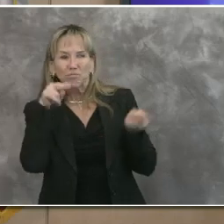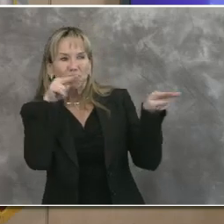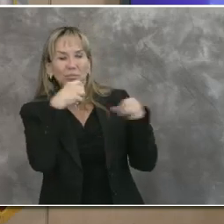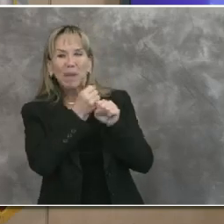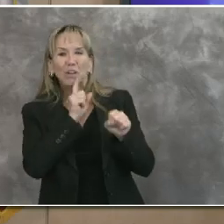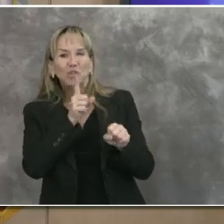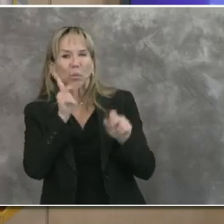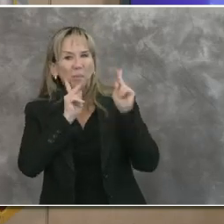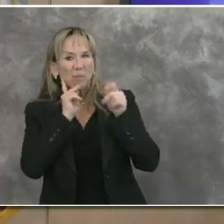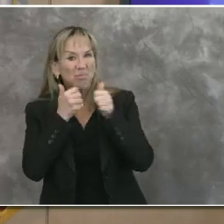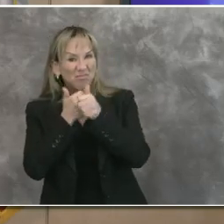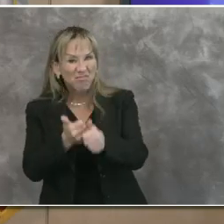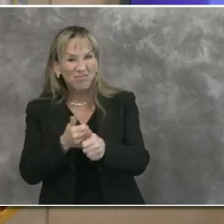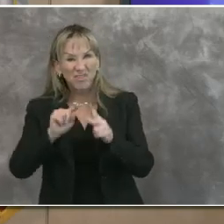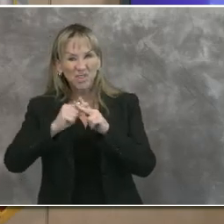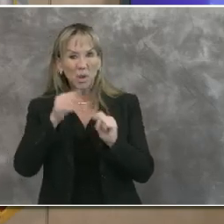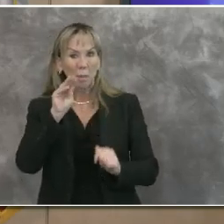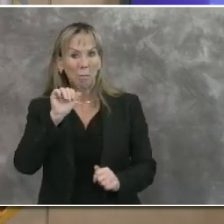Wooten's going to respond.